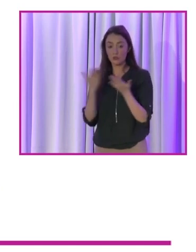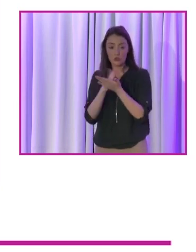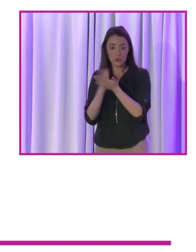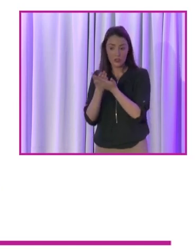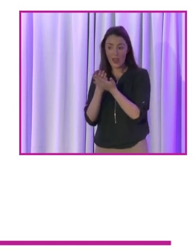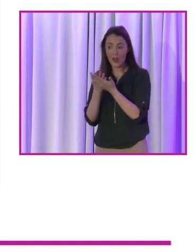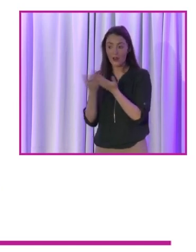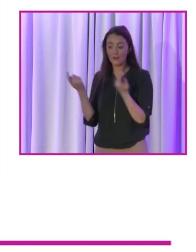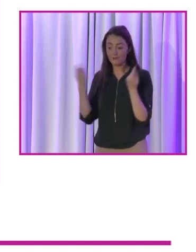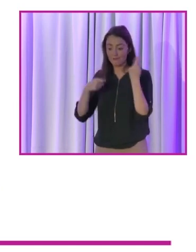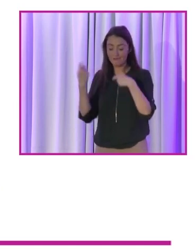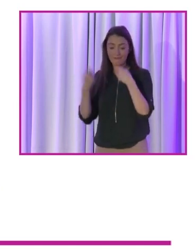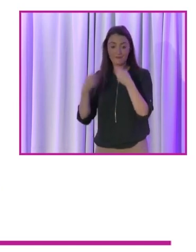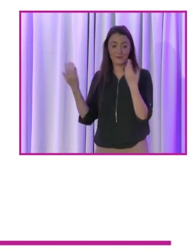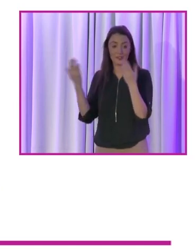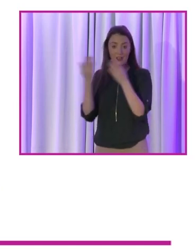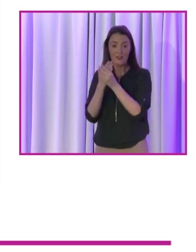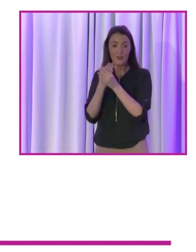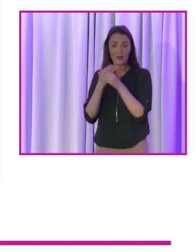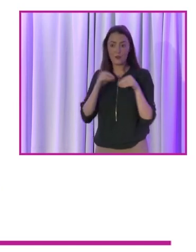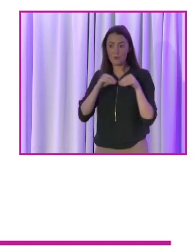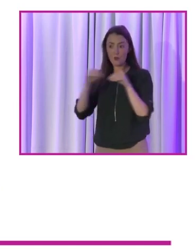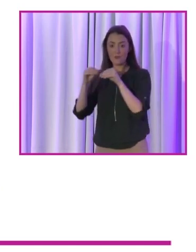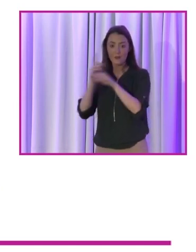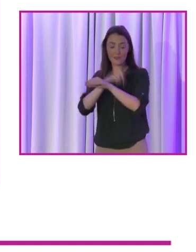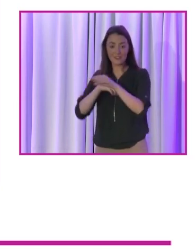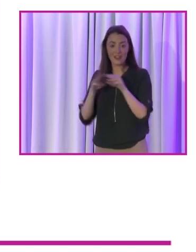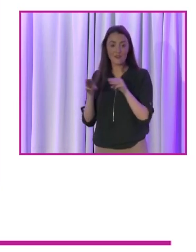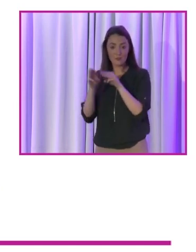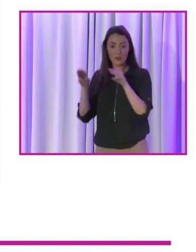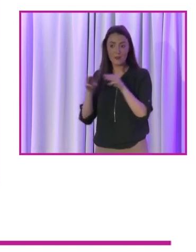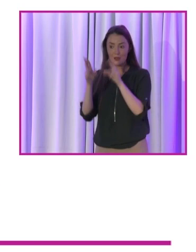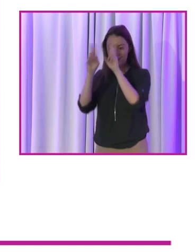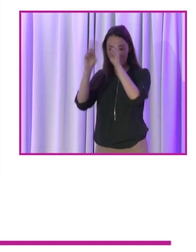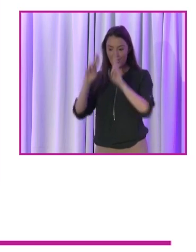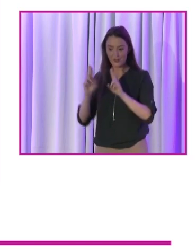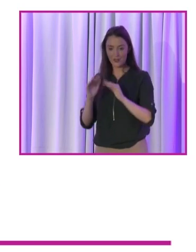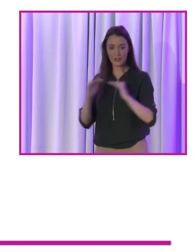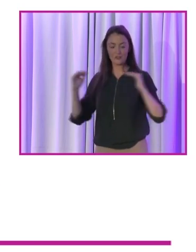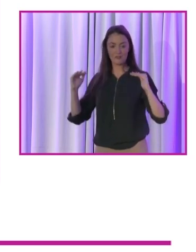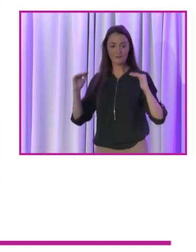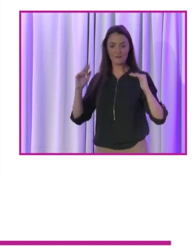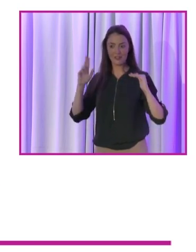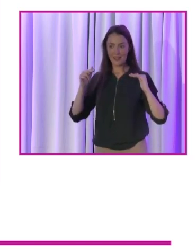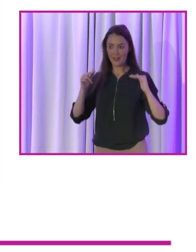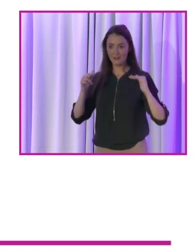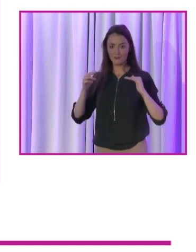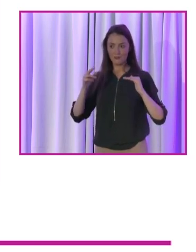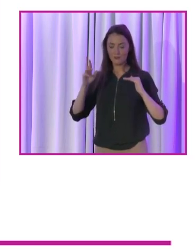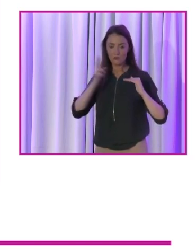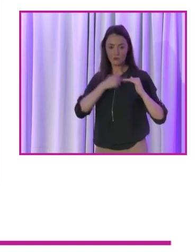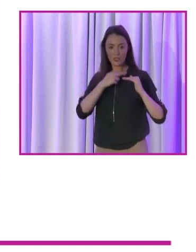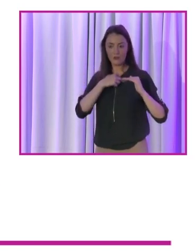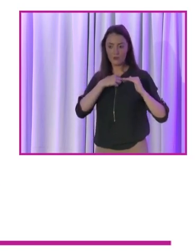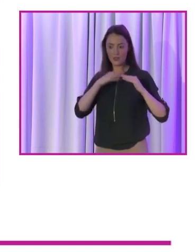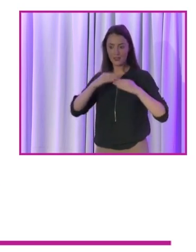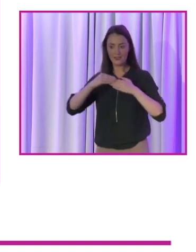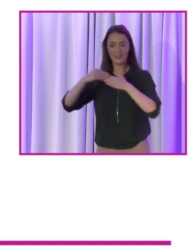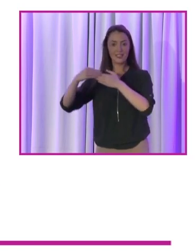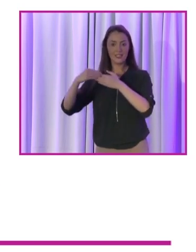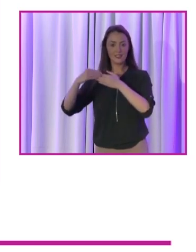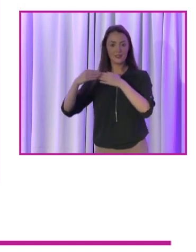together. As a movement of disabled people on the international stage, we can really lead the way